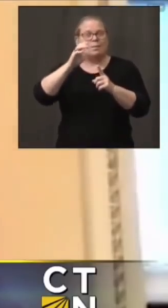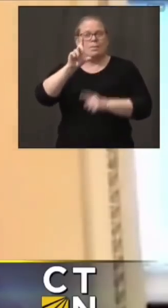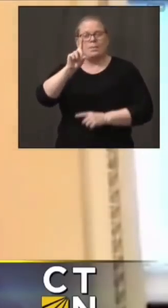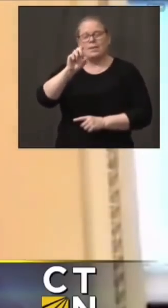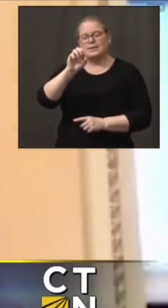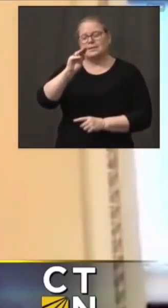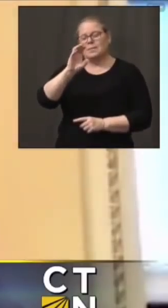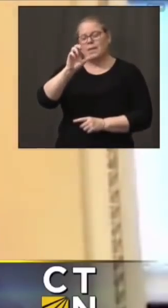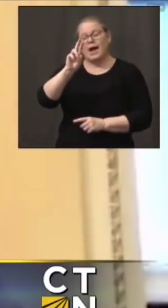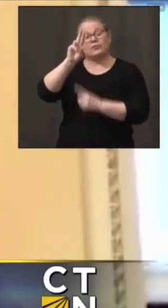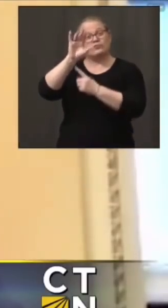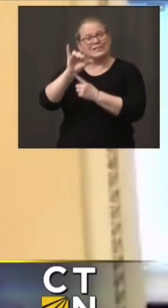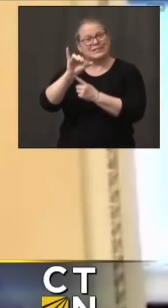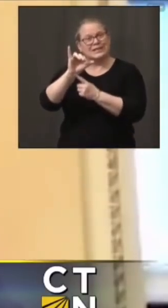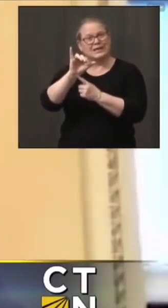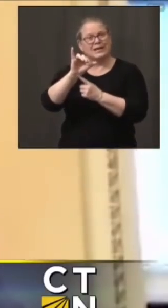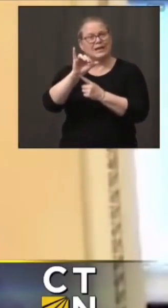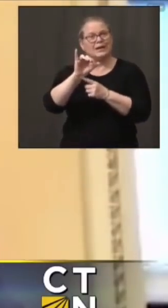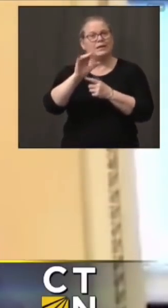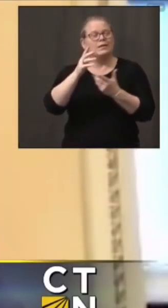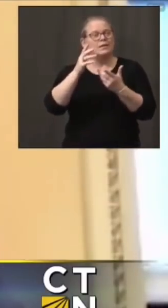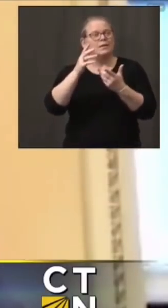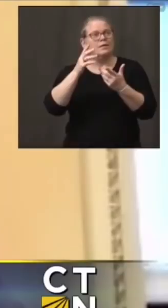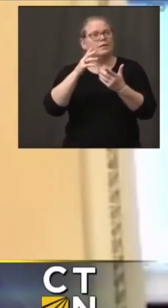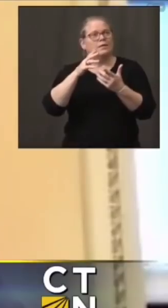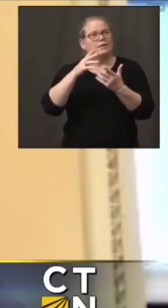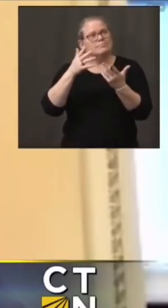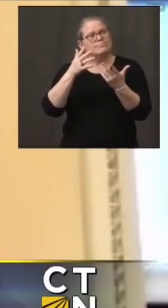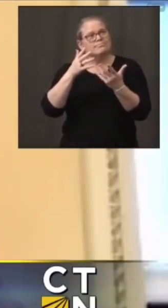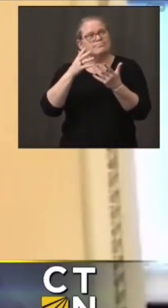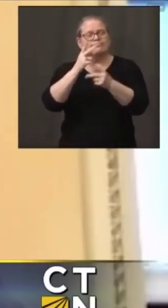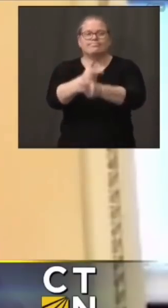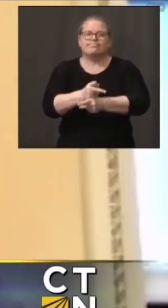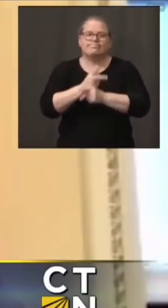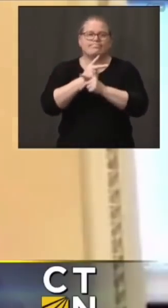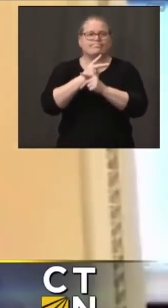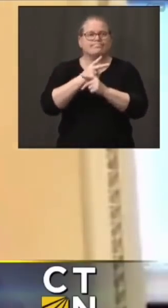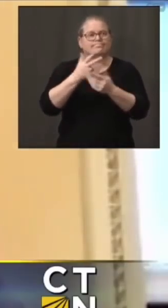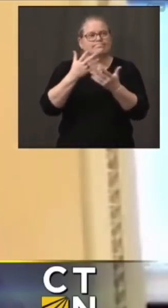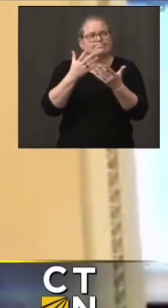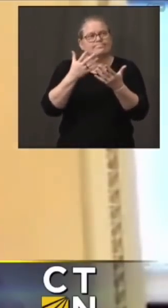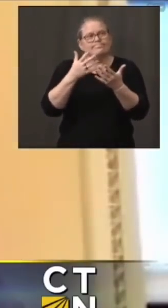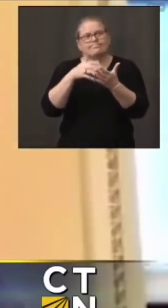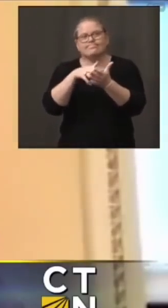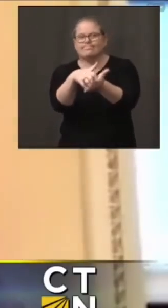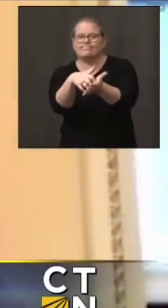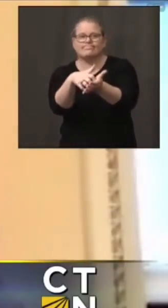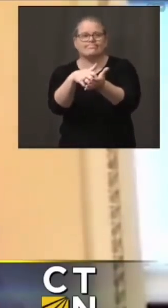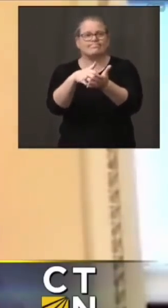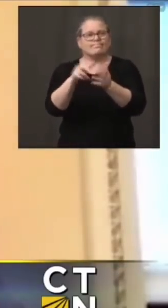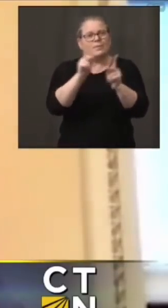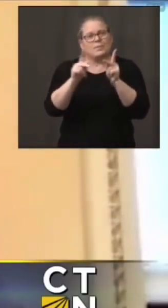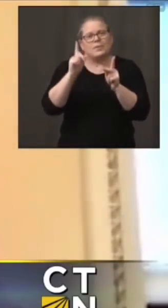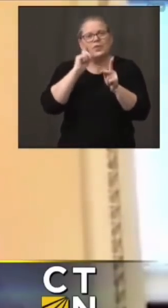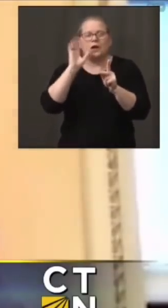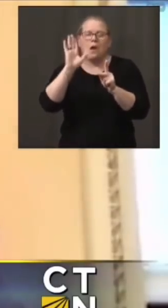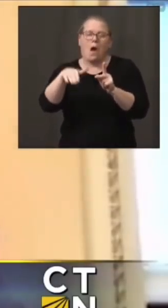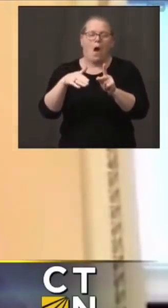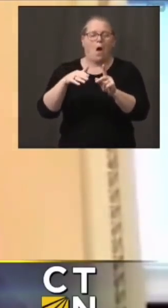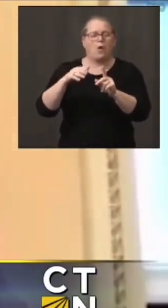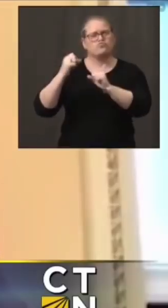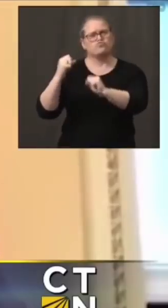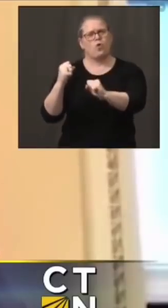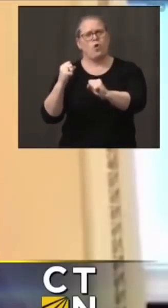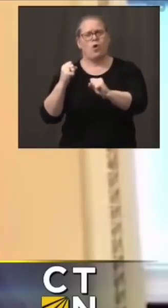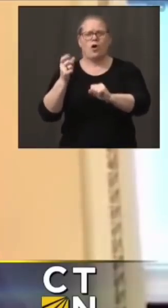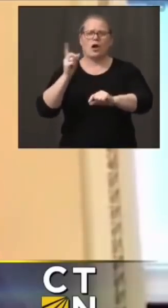Sometimes we tend to think that nothing can ever disrupt it or remove it, but when you continue